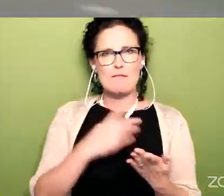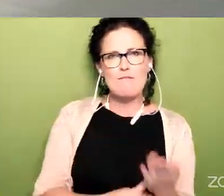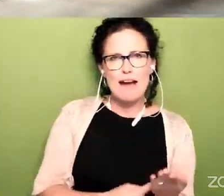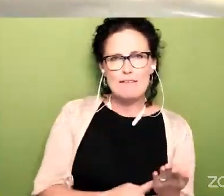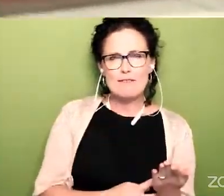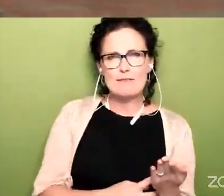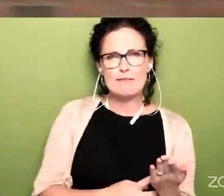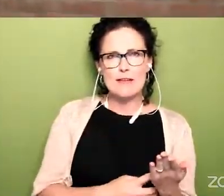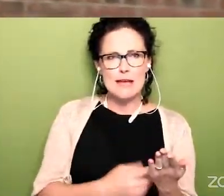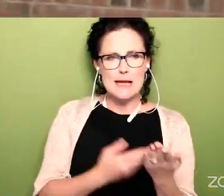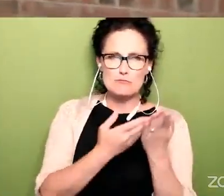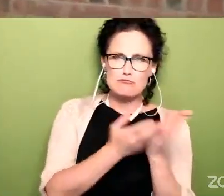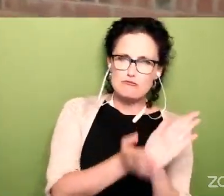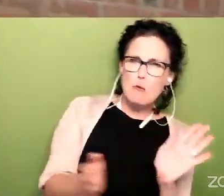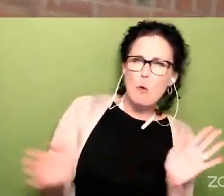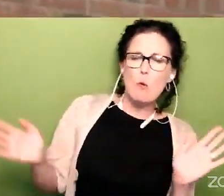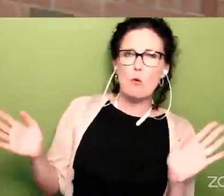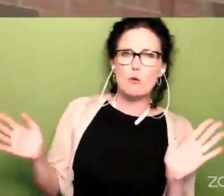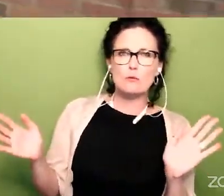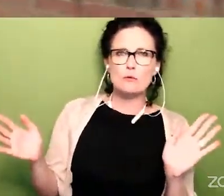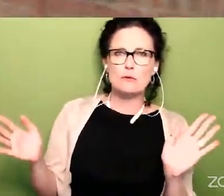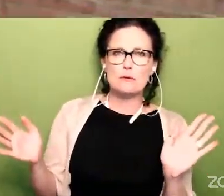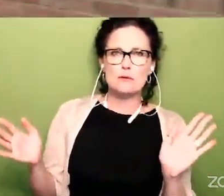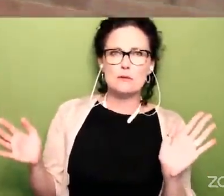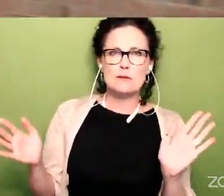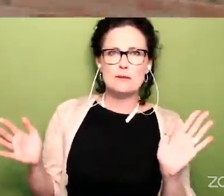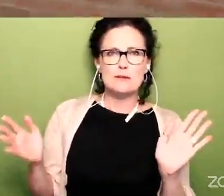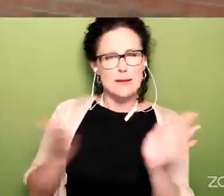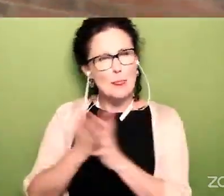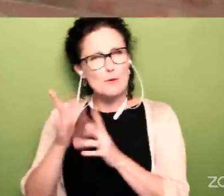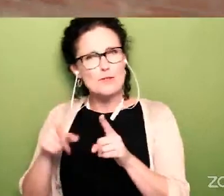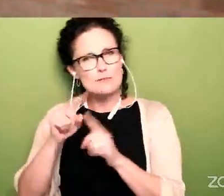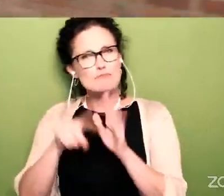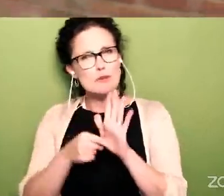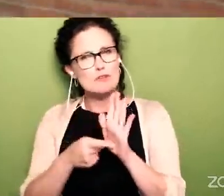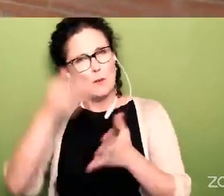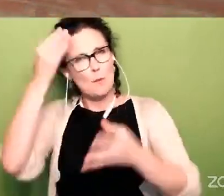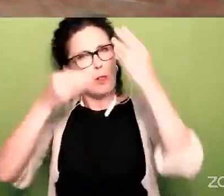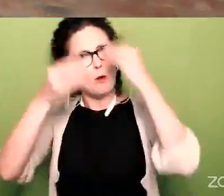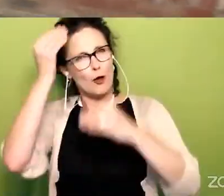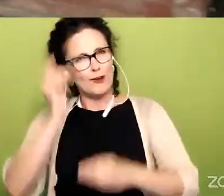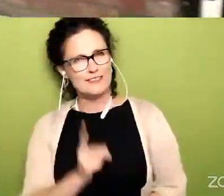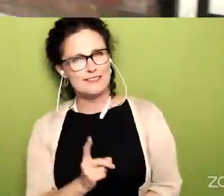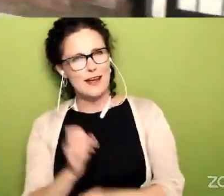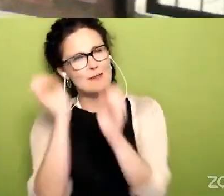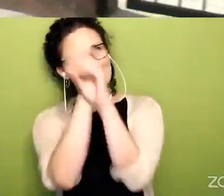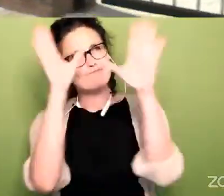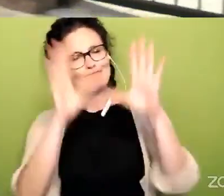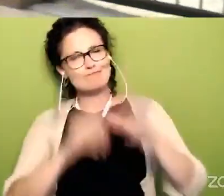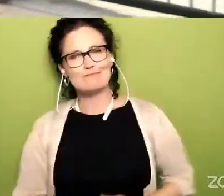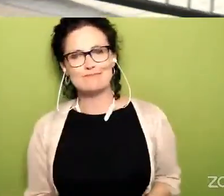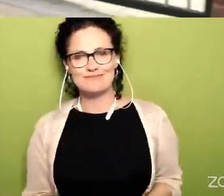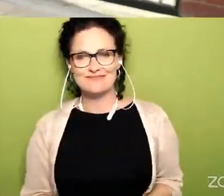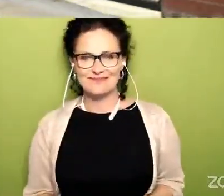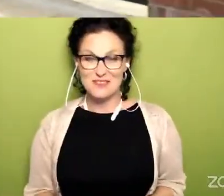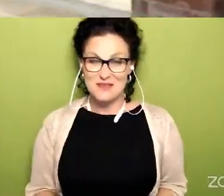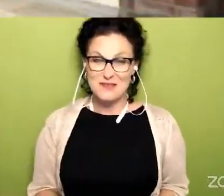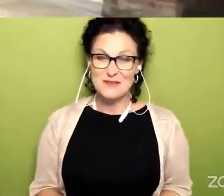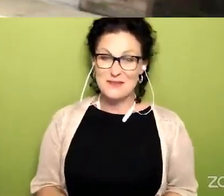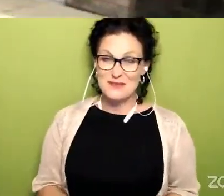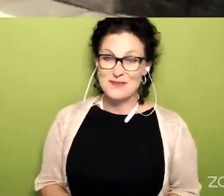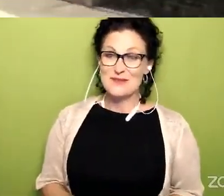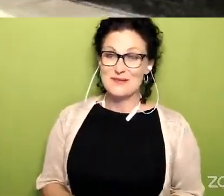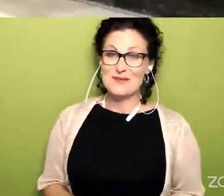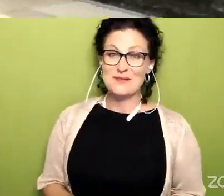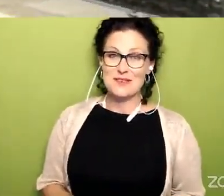Whoa, yes now. Do you think it's been fun to look at faith through a movement like lens instead of speaking? Has it